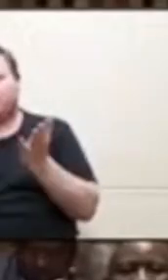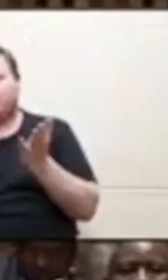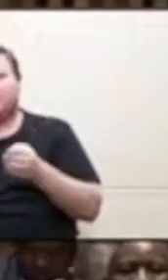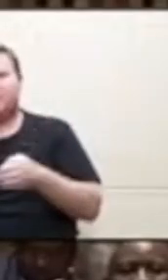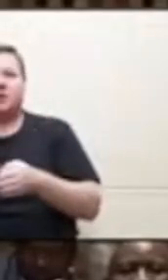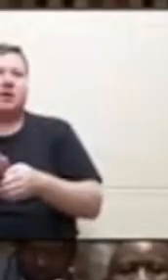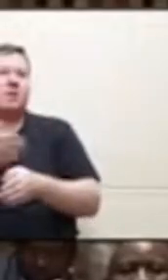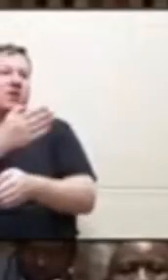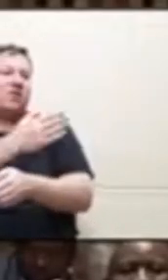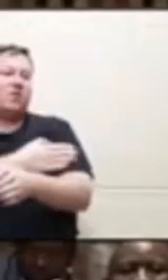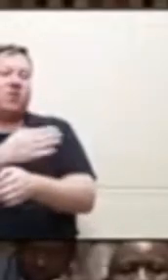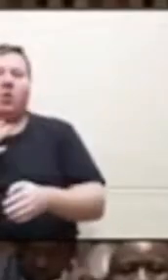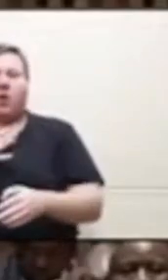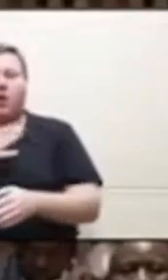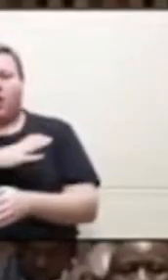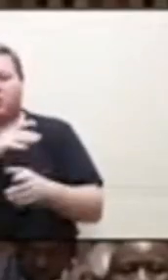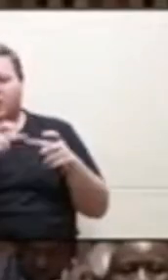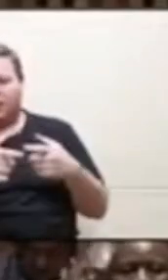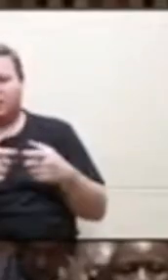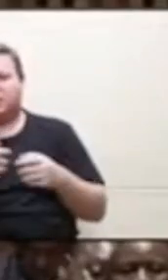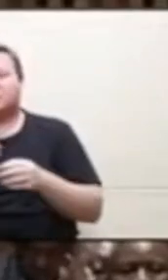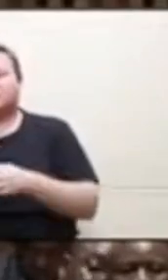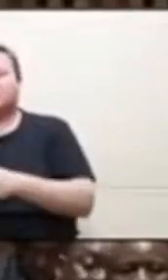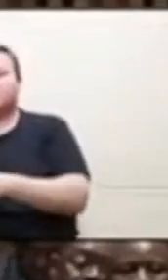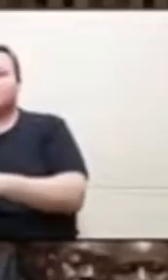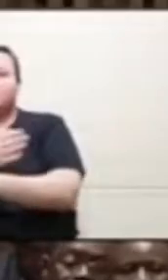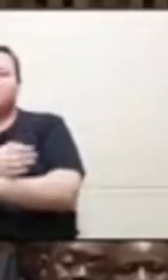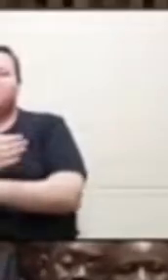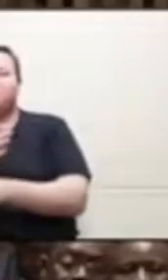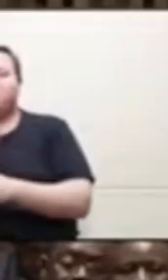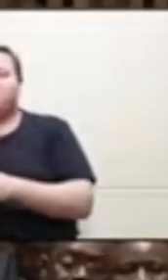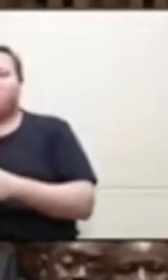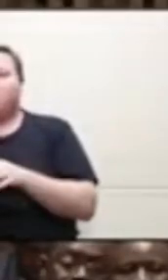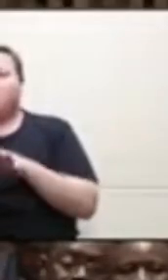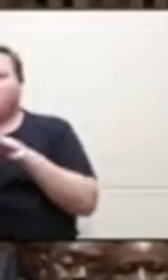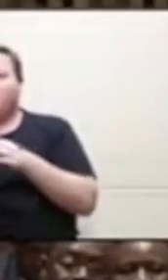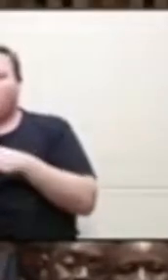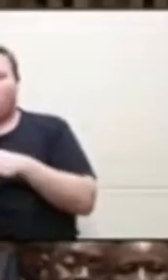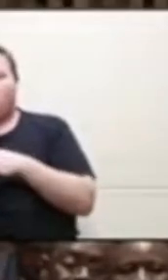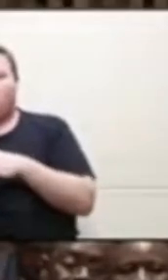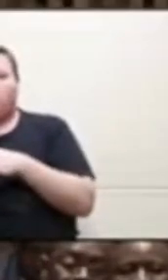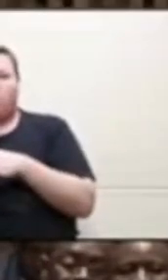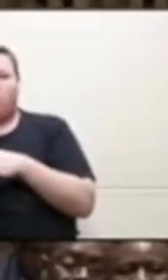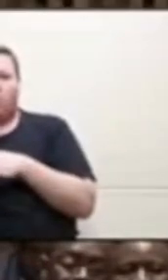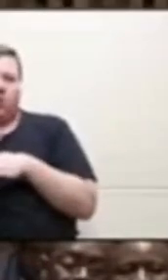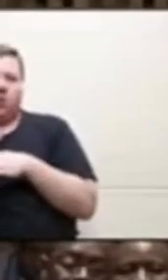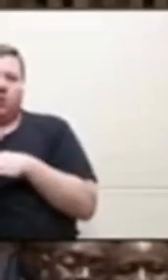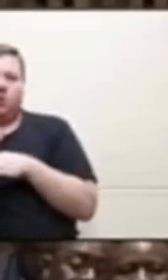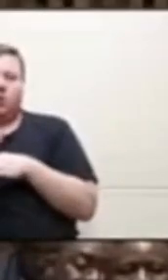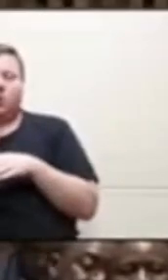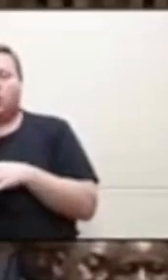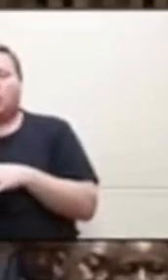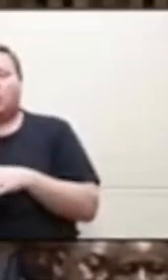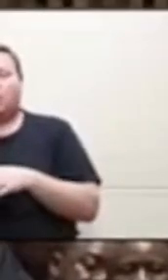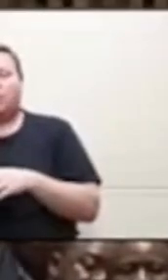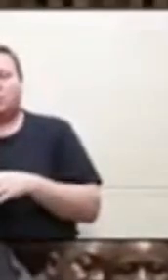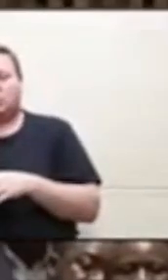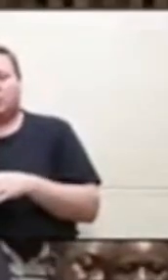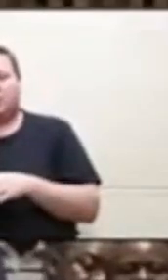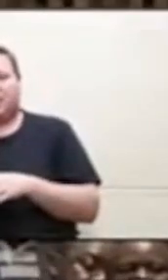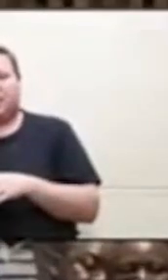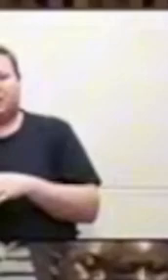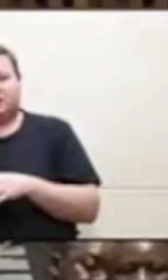and former officials may have registered a company that now conducts business with the municipality.